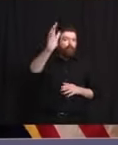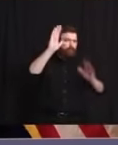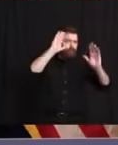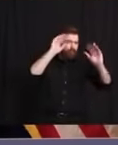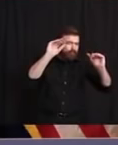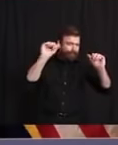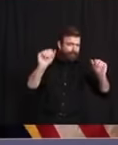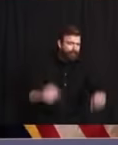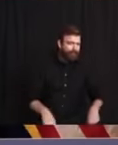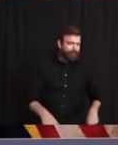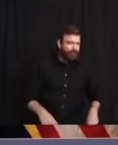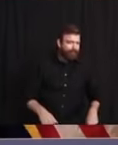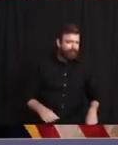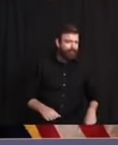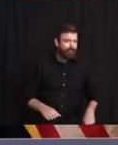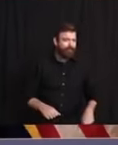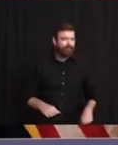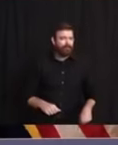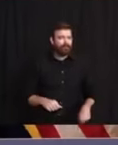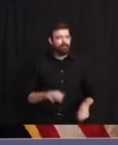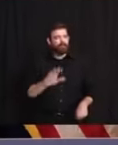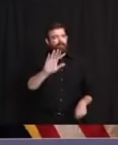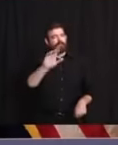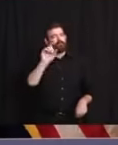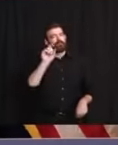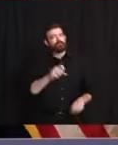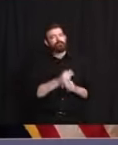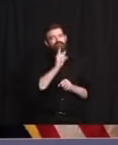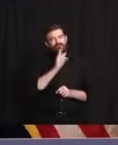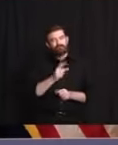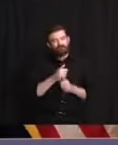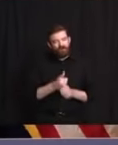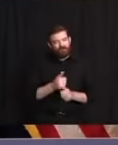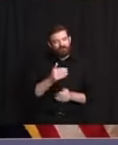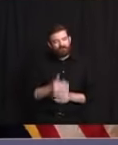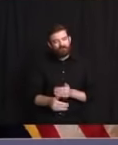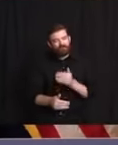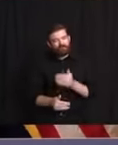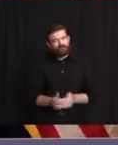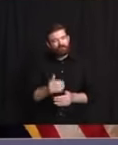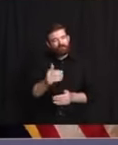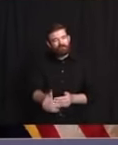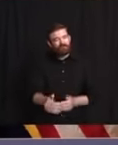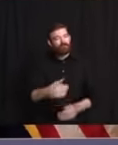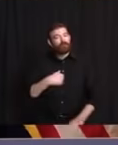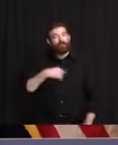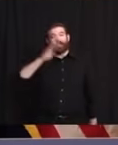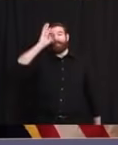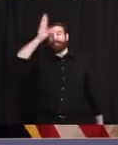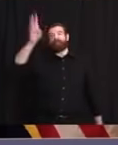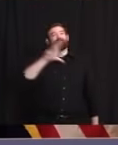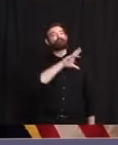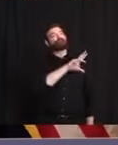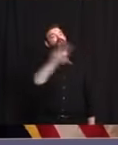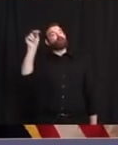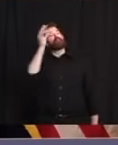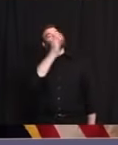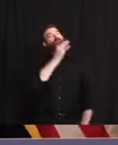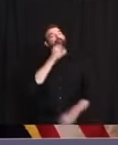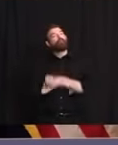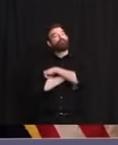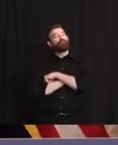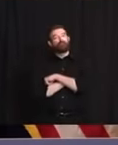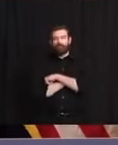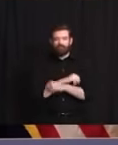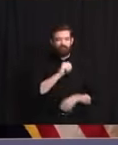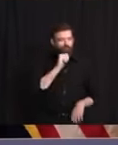will. But we've got to do it right. There's just too many, and we don't make this stuff up. There's the nail salon story in Missouri. There's the Baptist